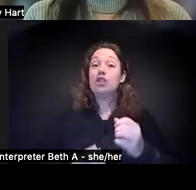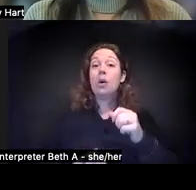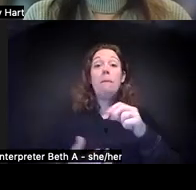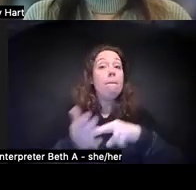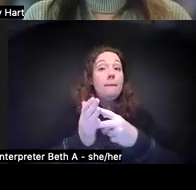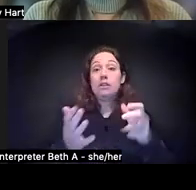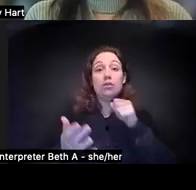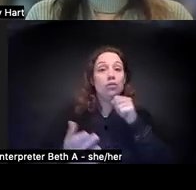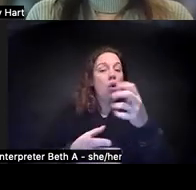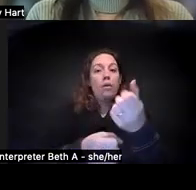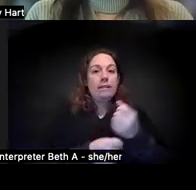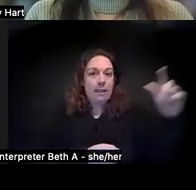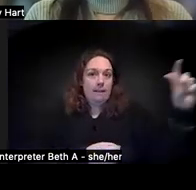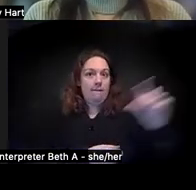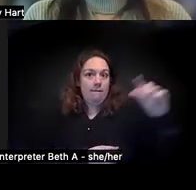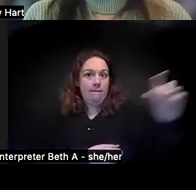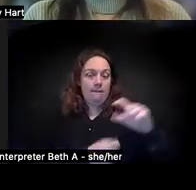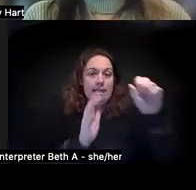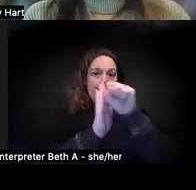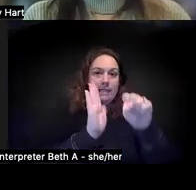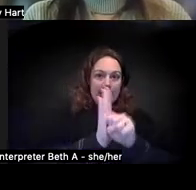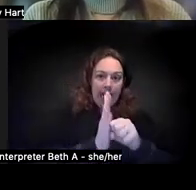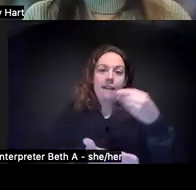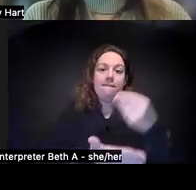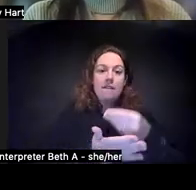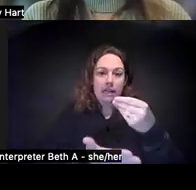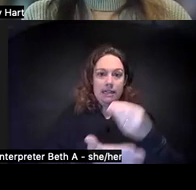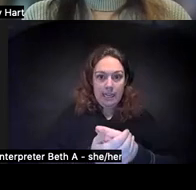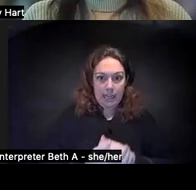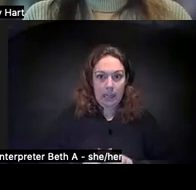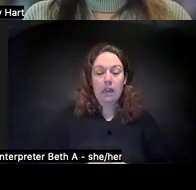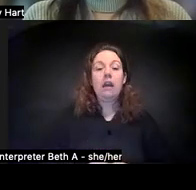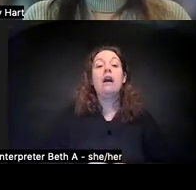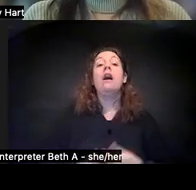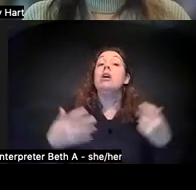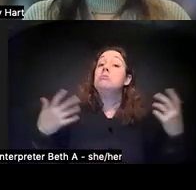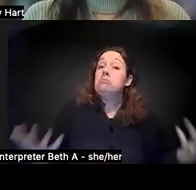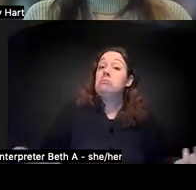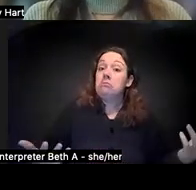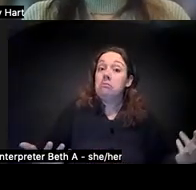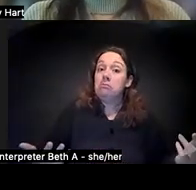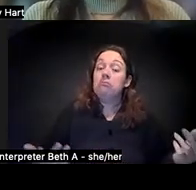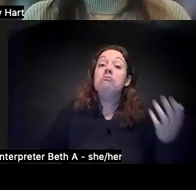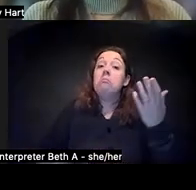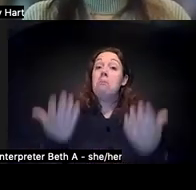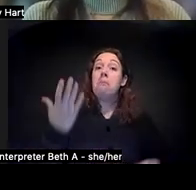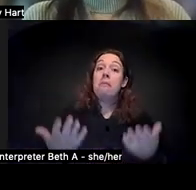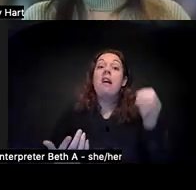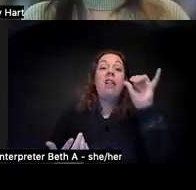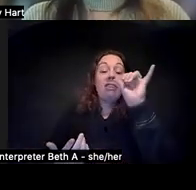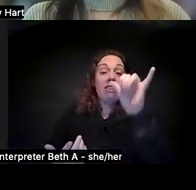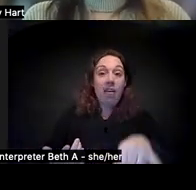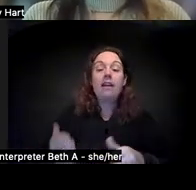is slightly different. It's readily achievable, barrier removal. This is the low-hanging fruit of